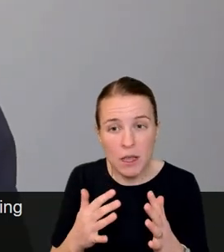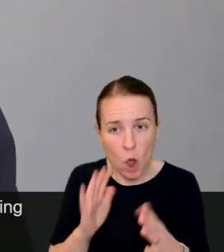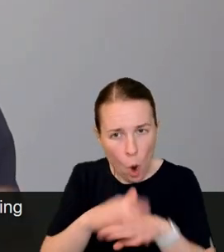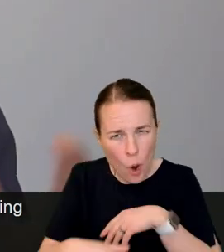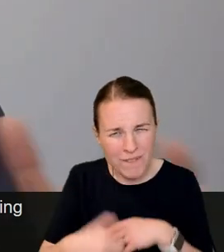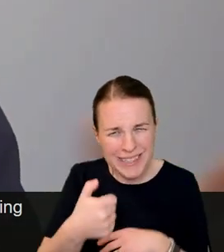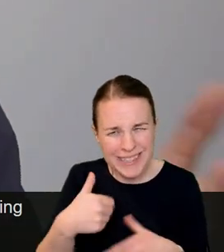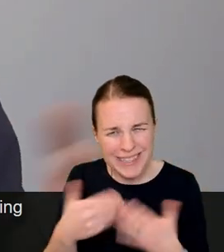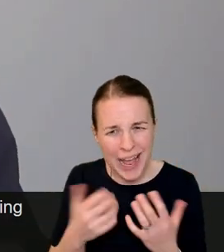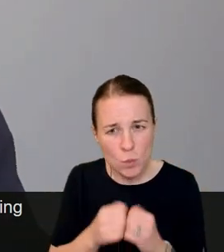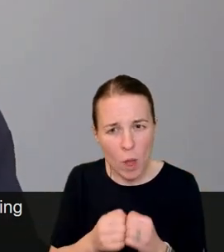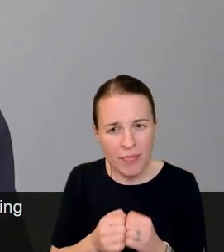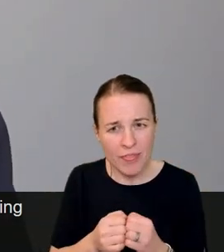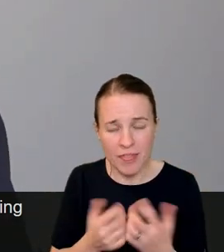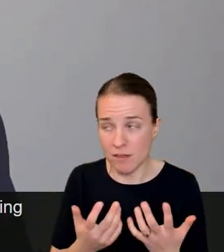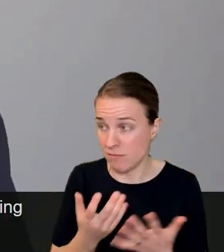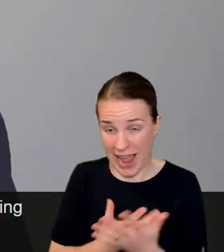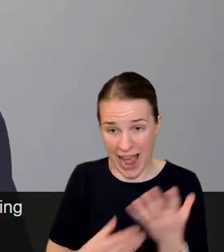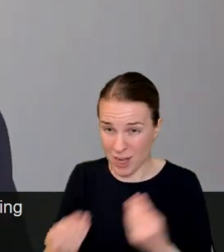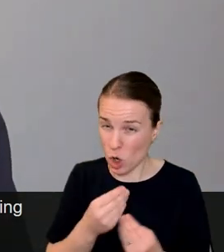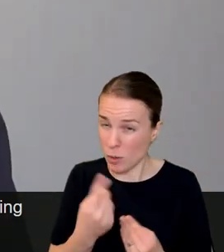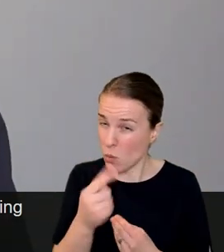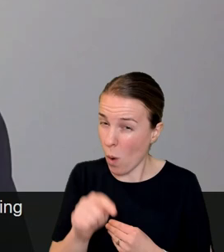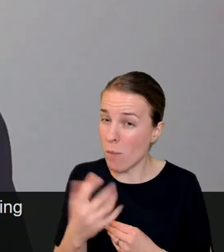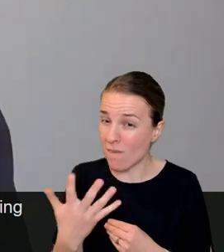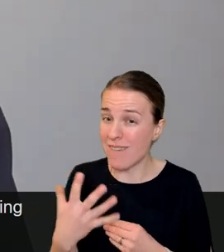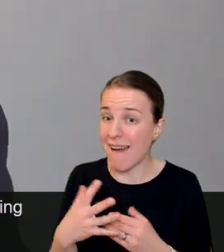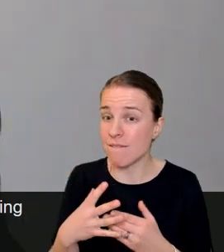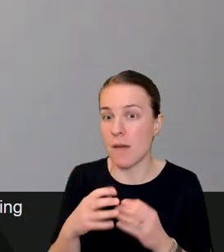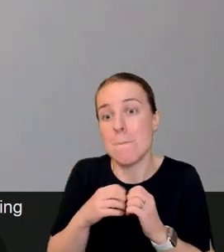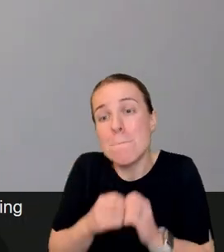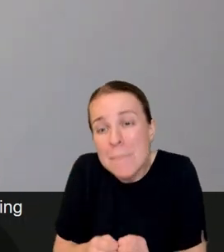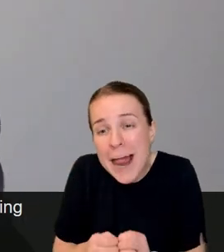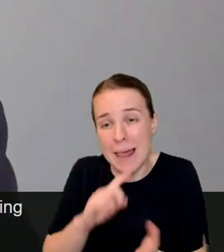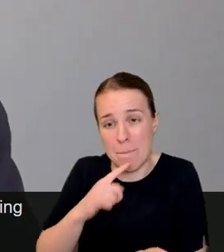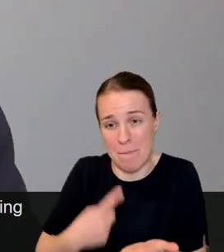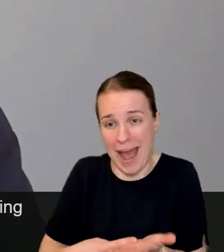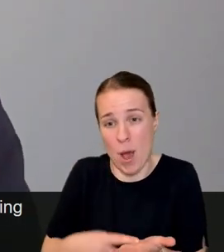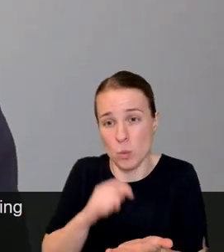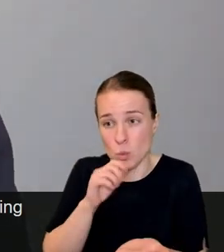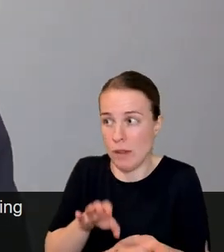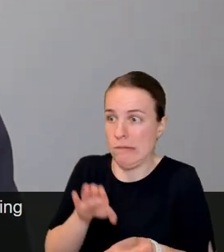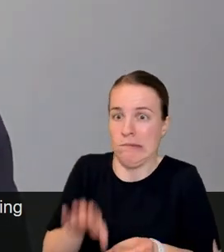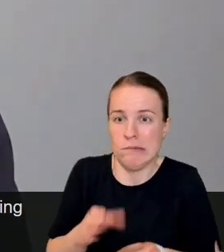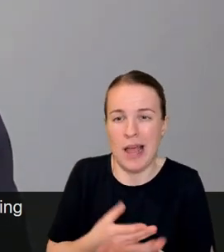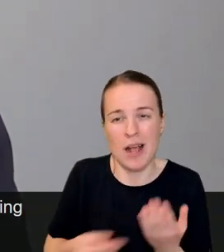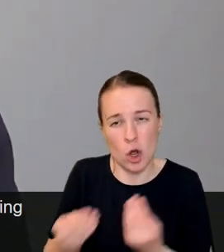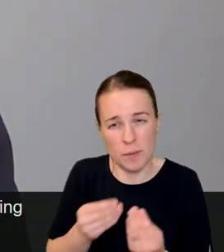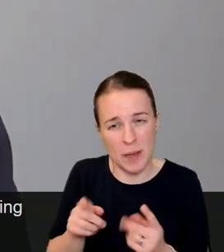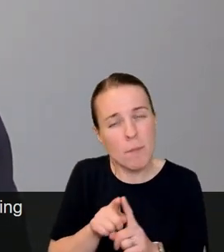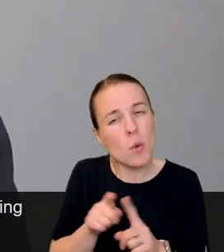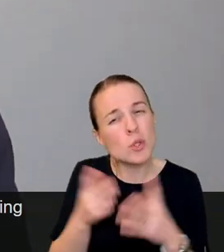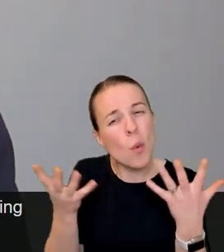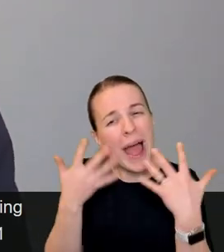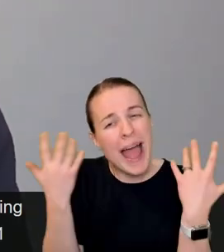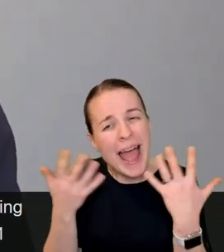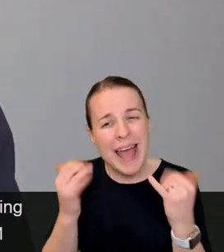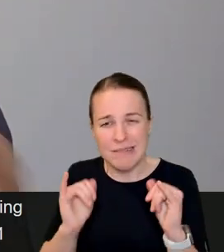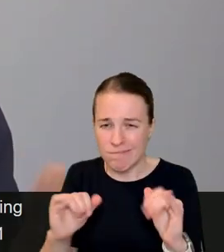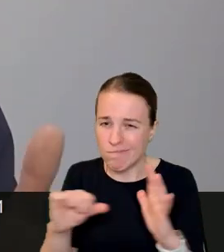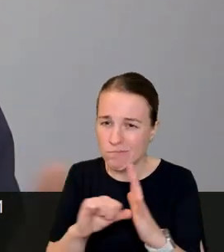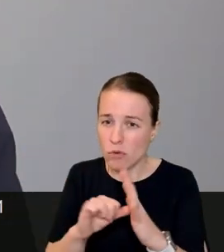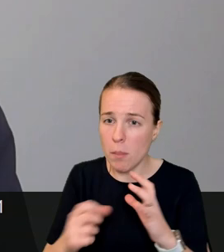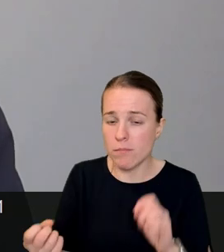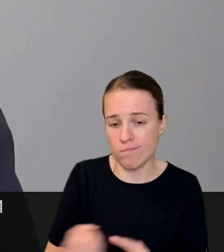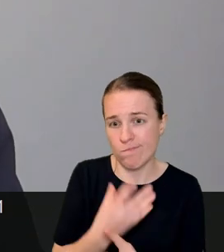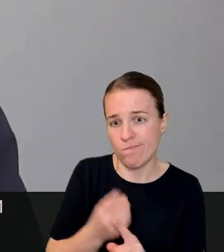than £5.1 billion, but also has a problem for our air and also greenhouse gas emissions. If